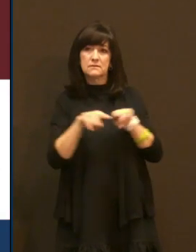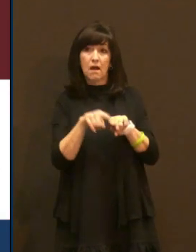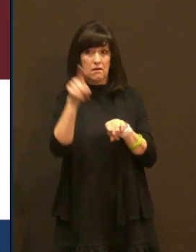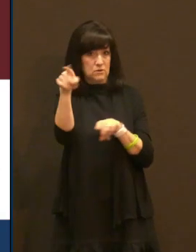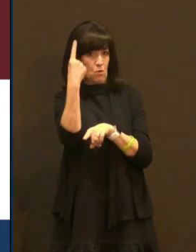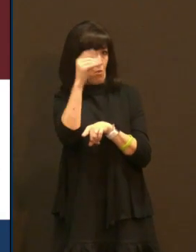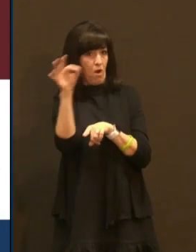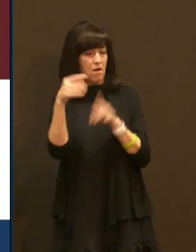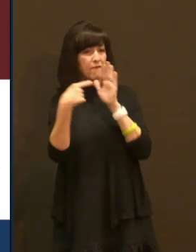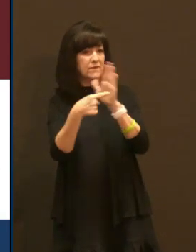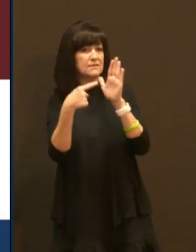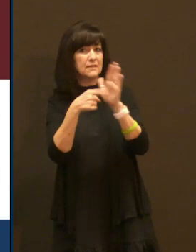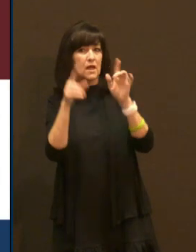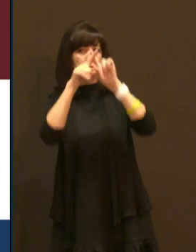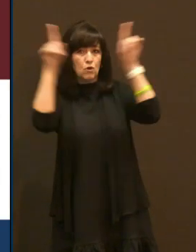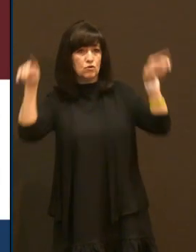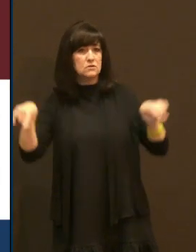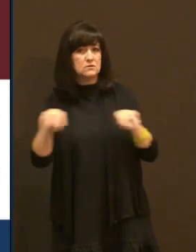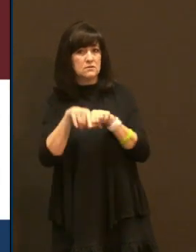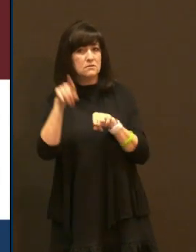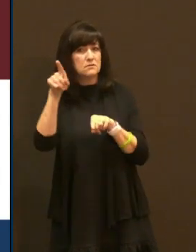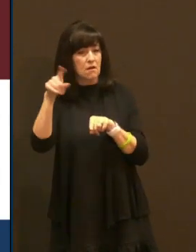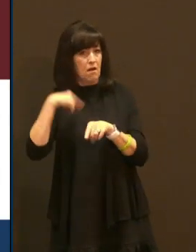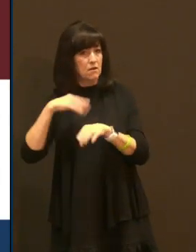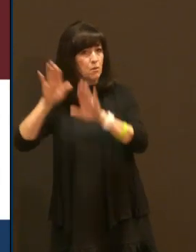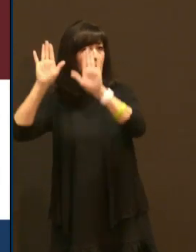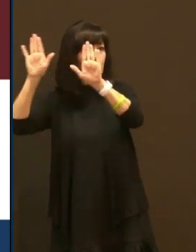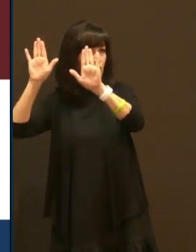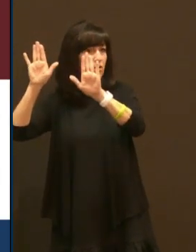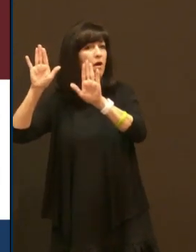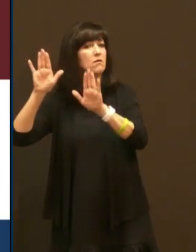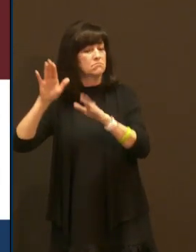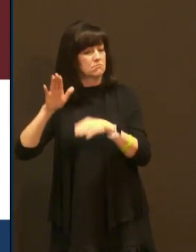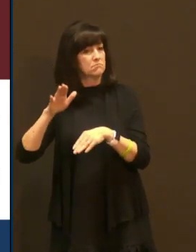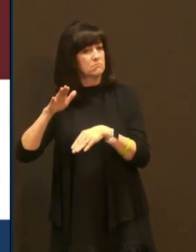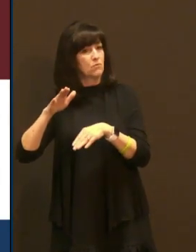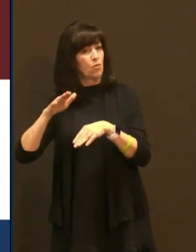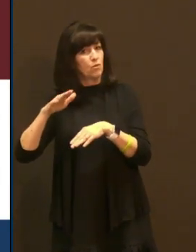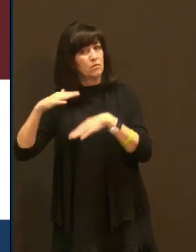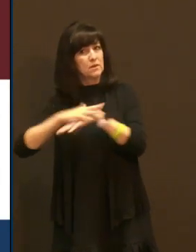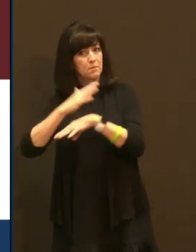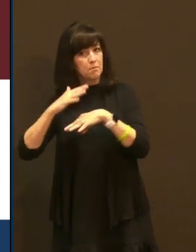we've put up on the beaches in conjunction with